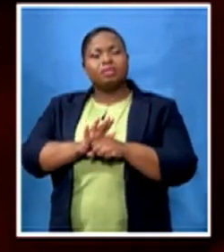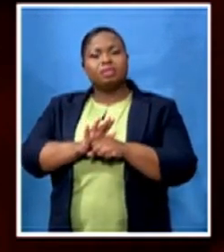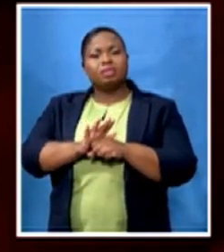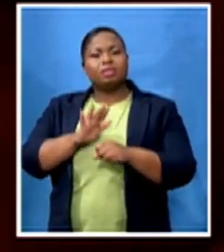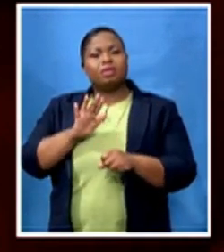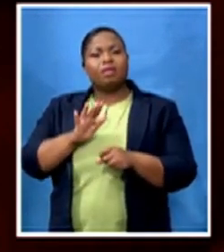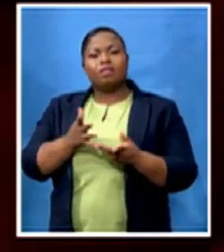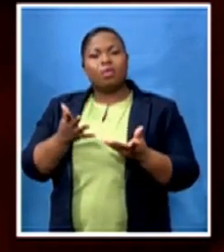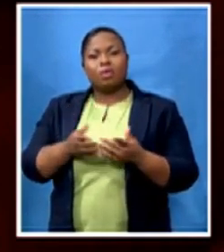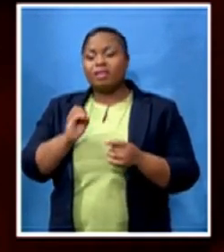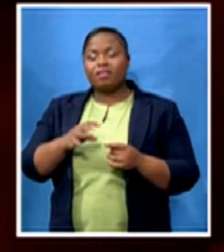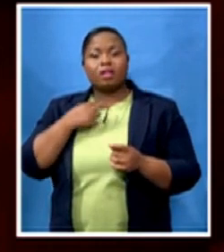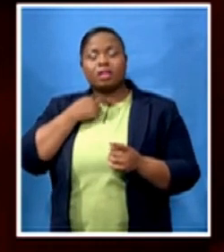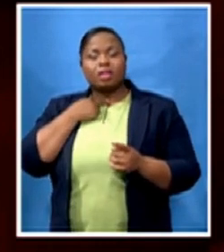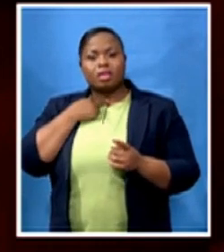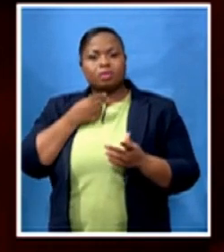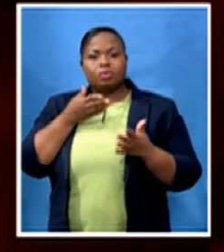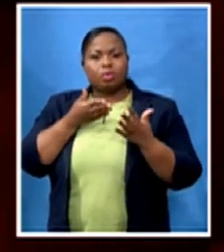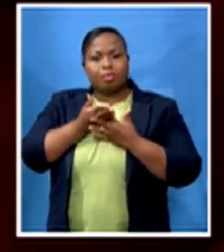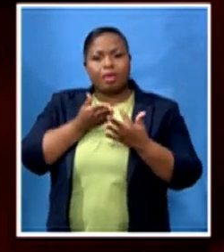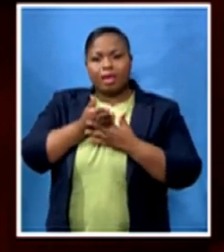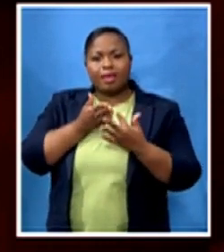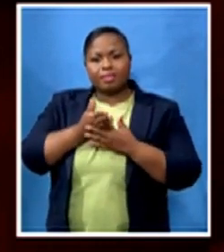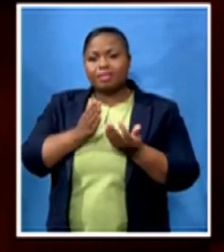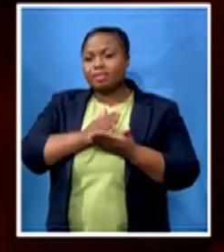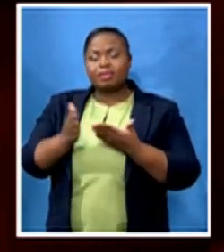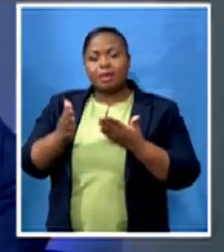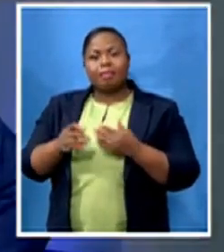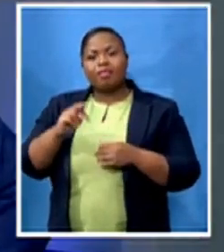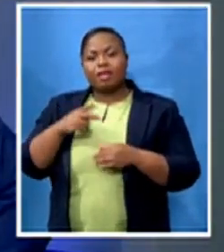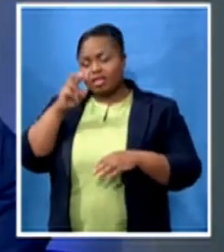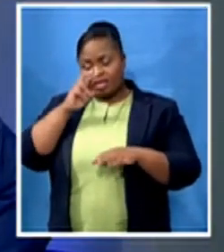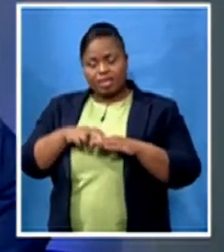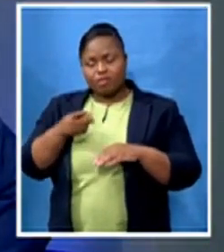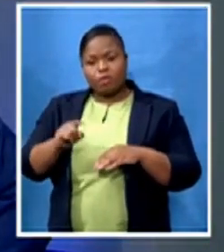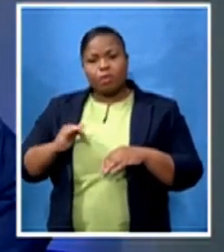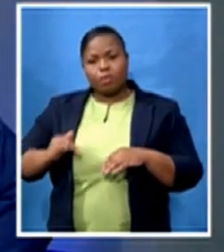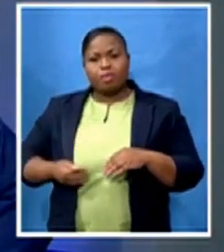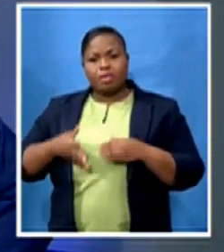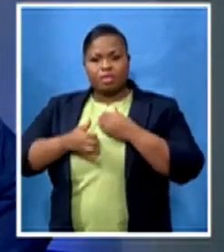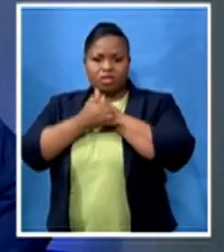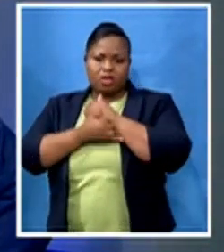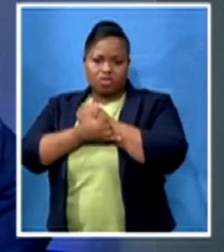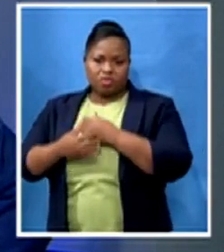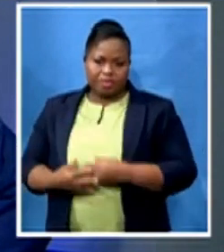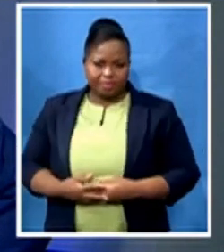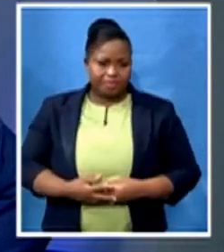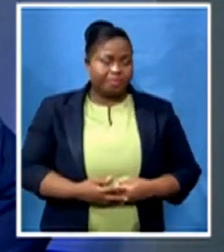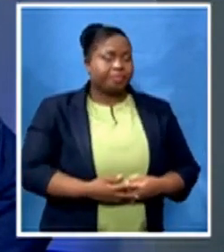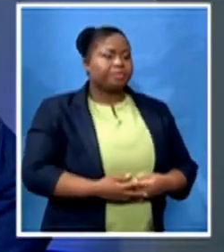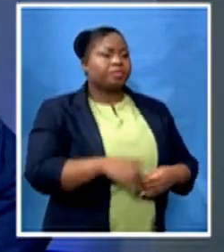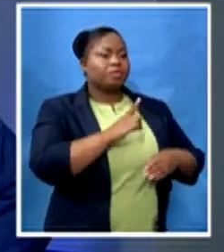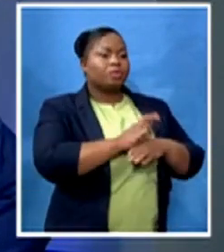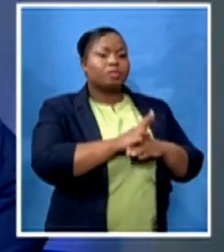of the sexual and reproductive health needs of women in this country. Reportedly, Doctor, reproductive health rights groups have warned